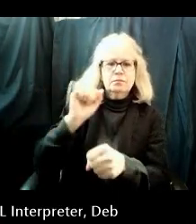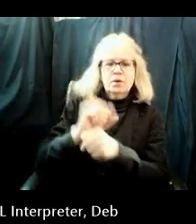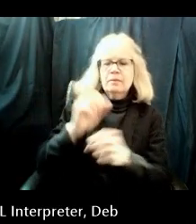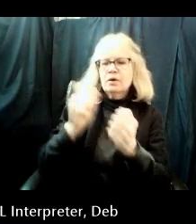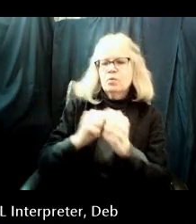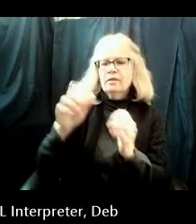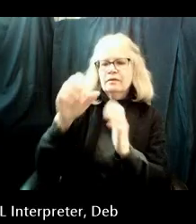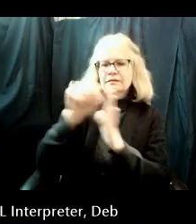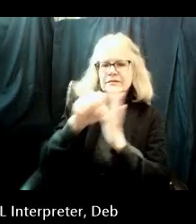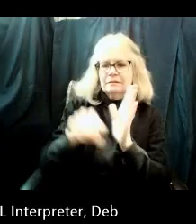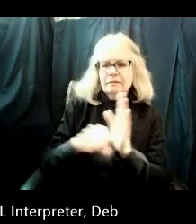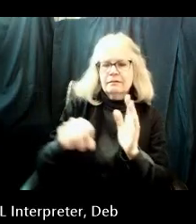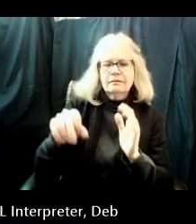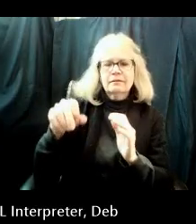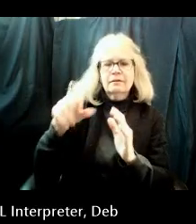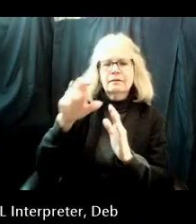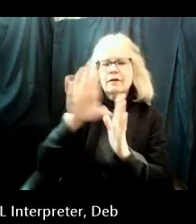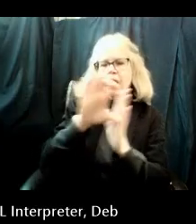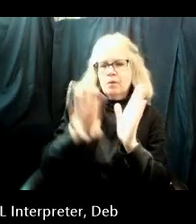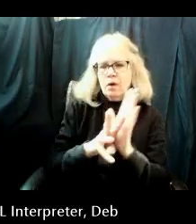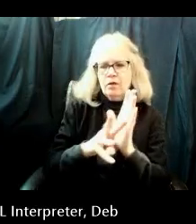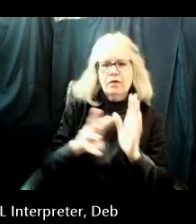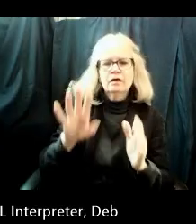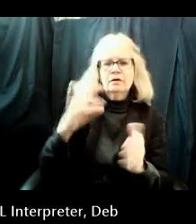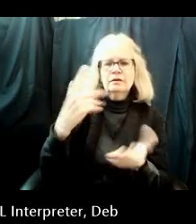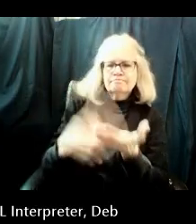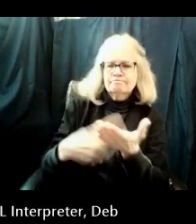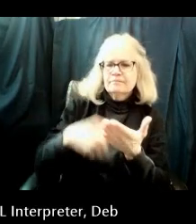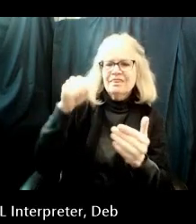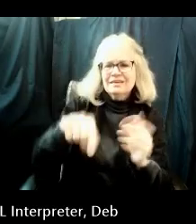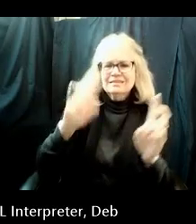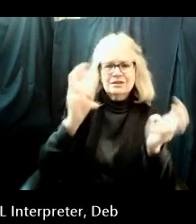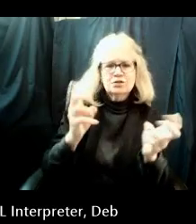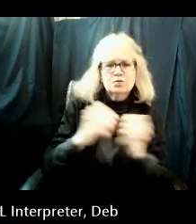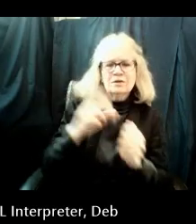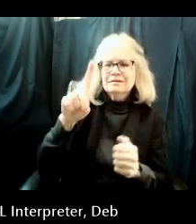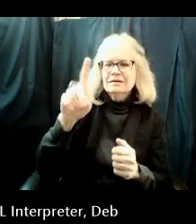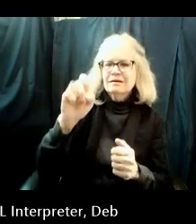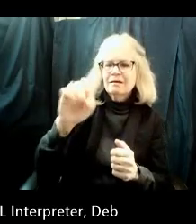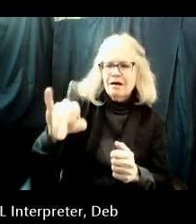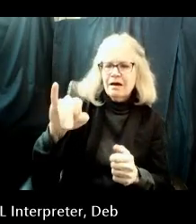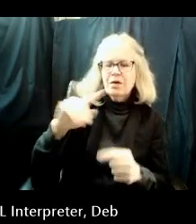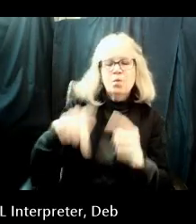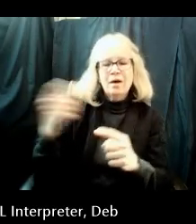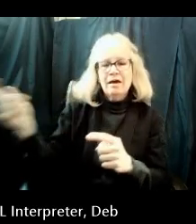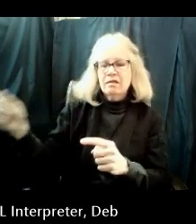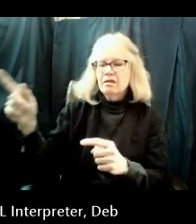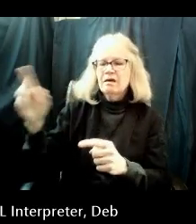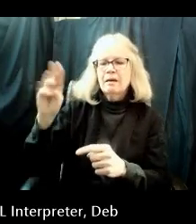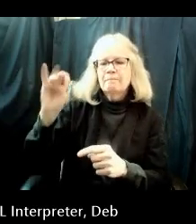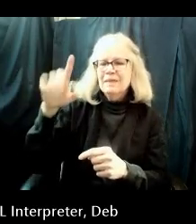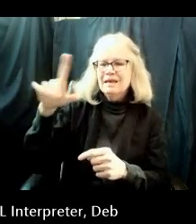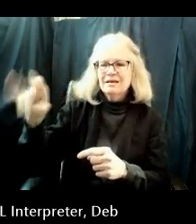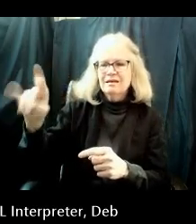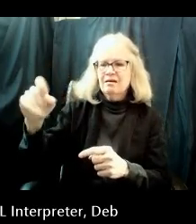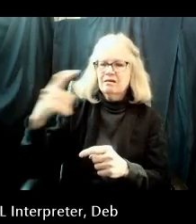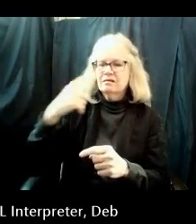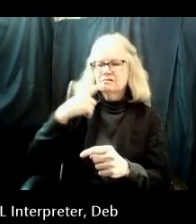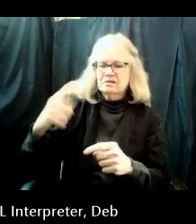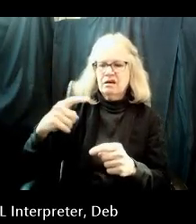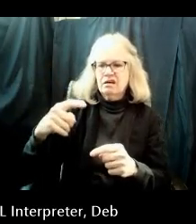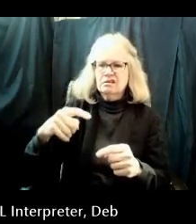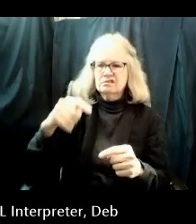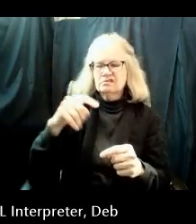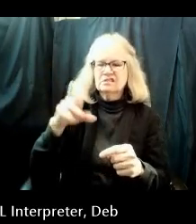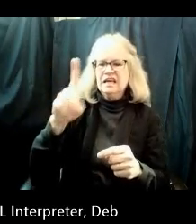talk about these issues with other coworkers about DEI when the narrative from media sources they watch demonize